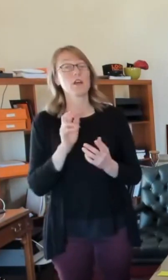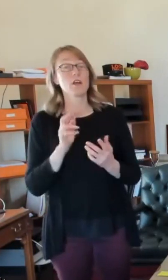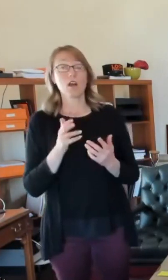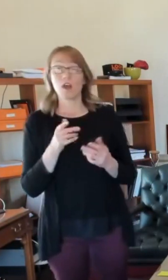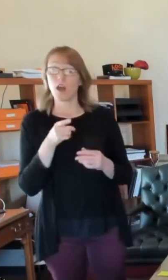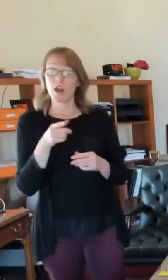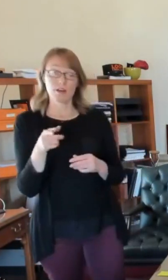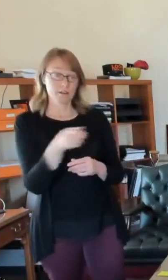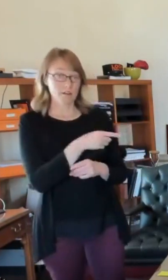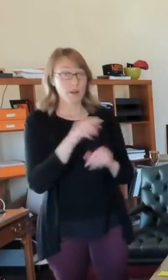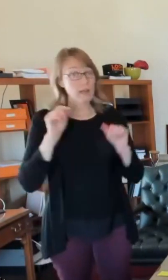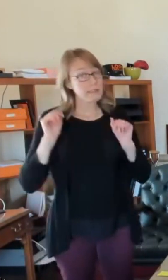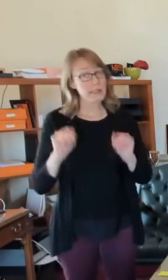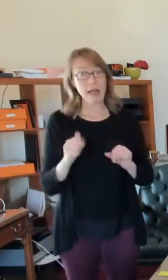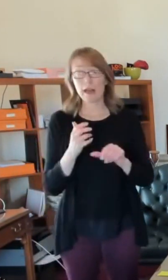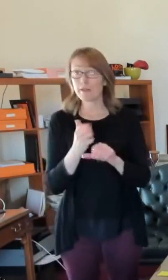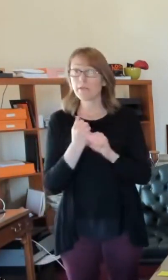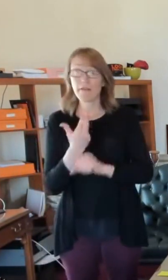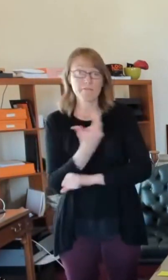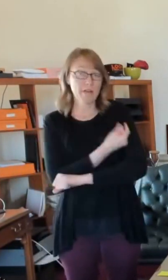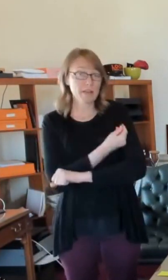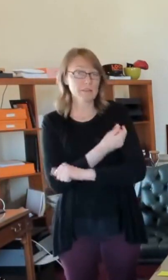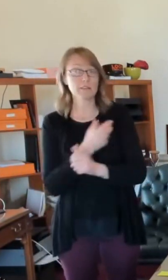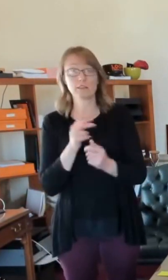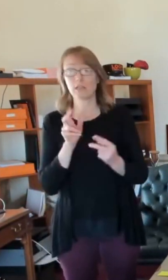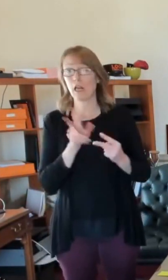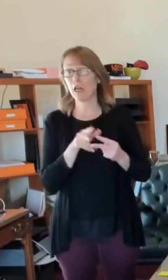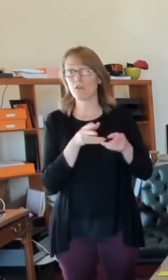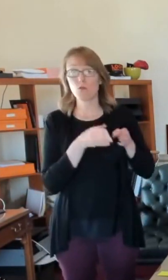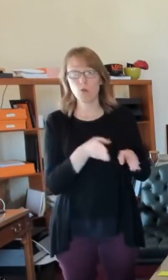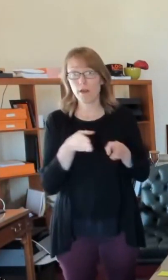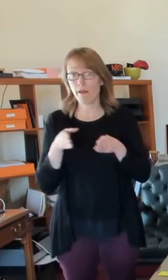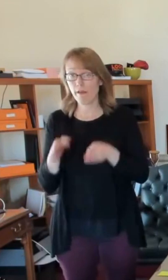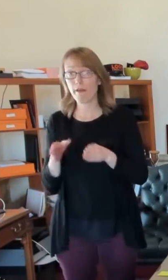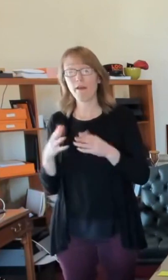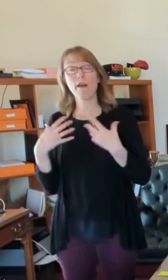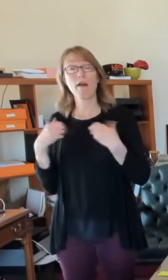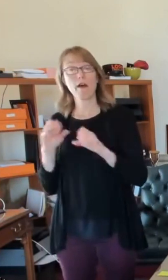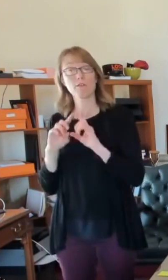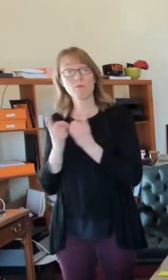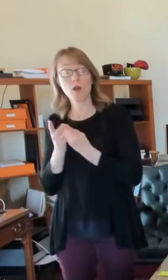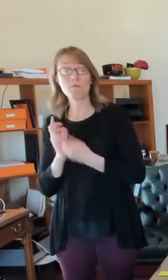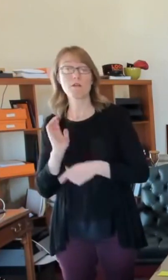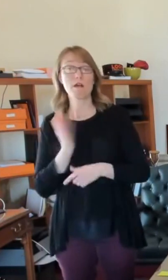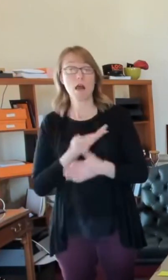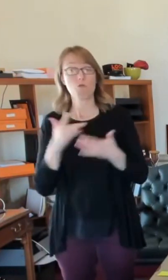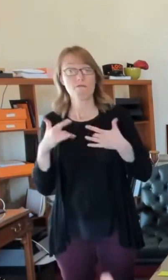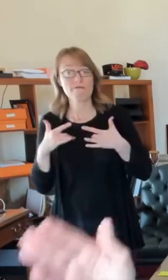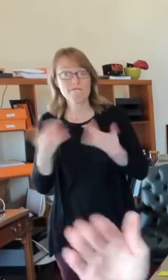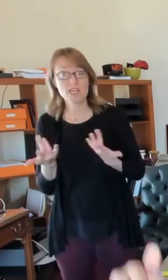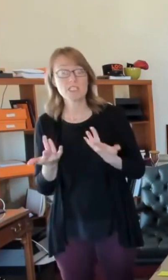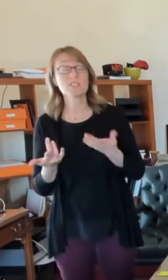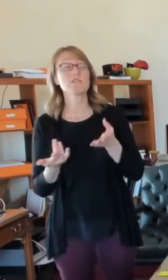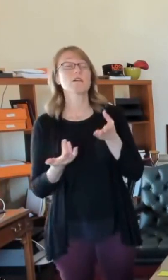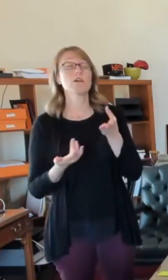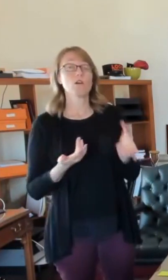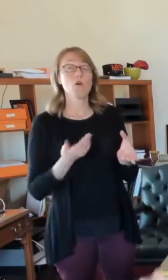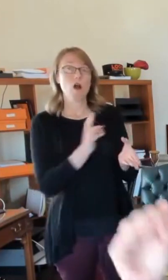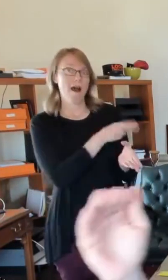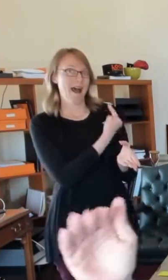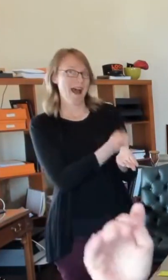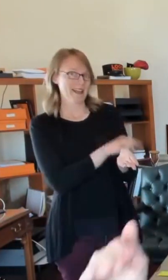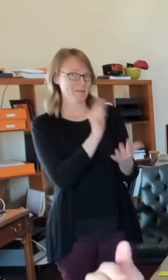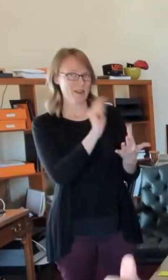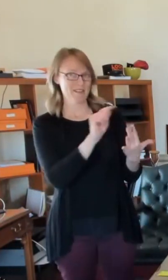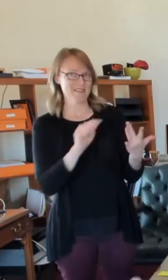signed up for one of the hospital registrations, which I certainly hope that you have, most of the hospitals, it's my understanding, have now worked,